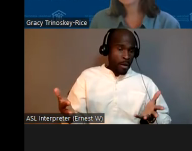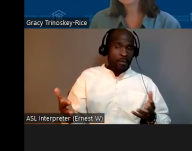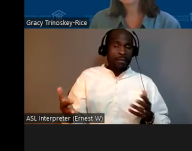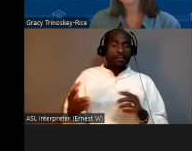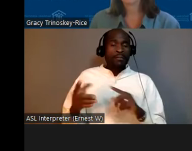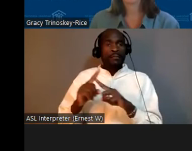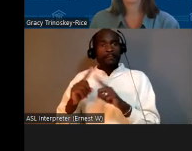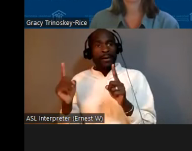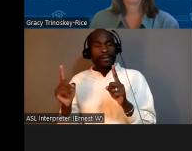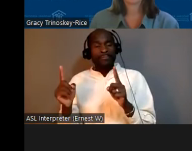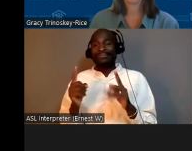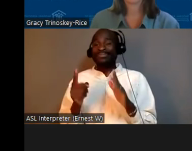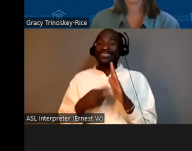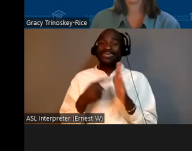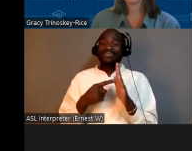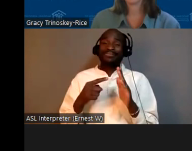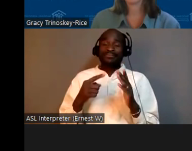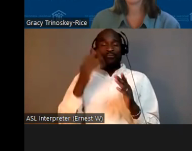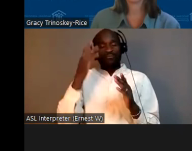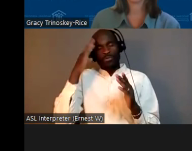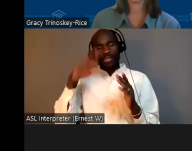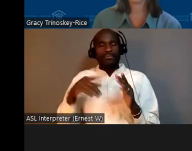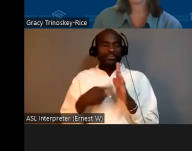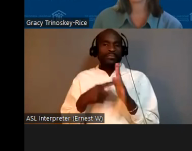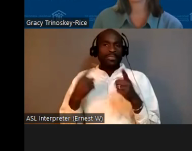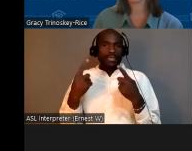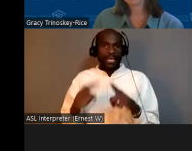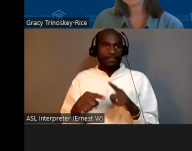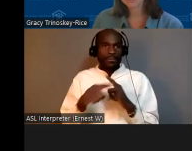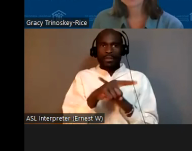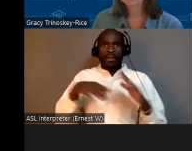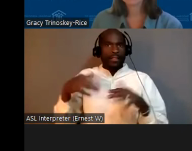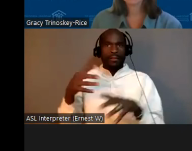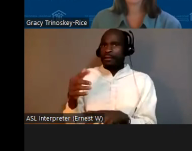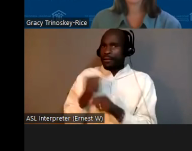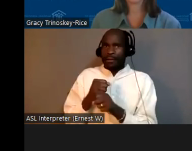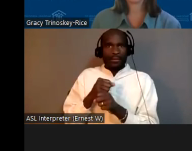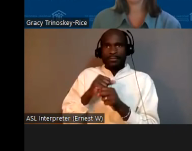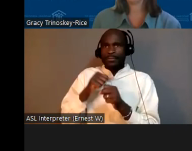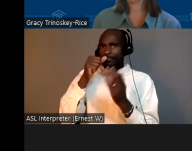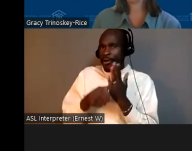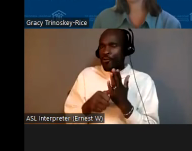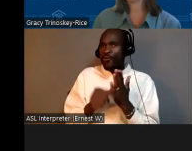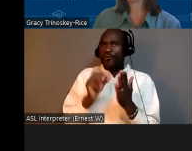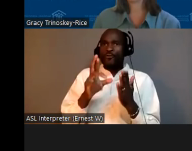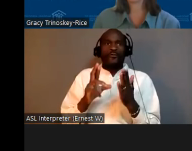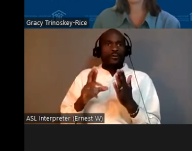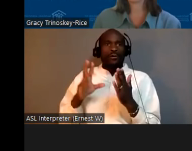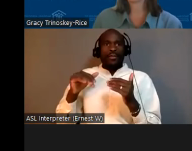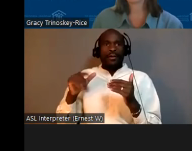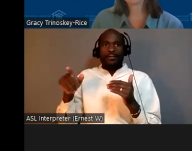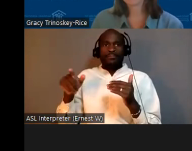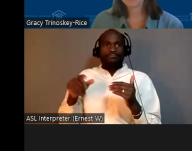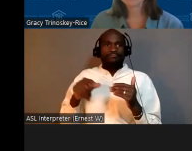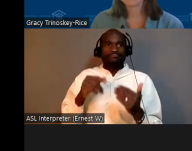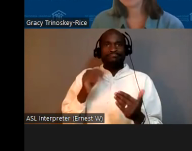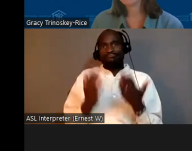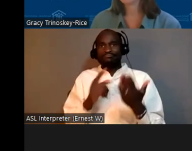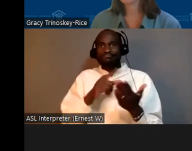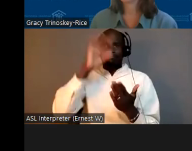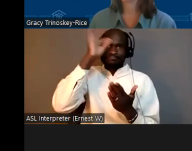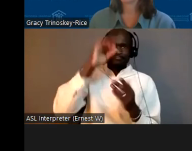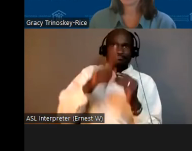notices or they face barriers to completing the redetermination process, Maybe they're not able to be